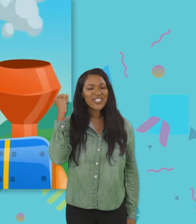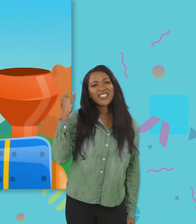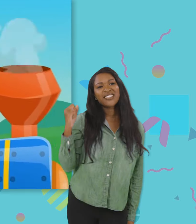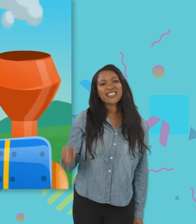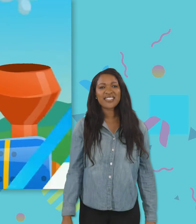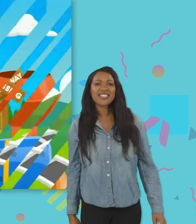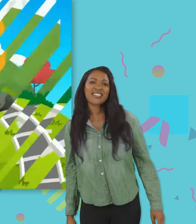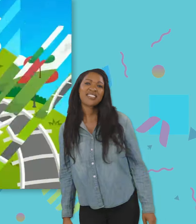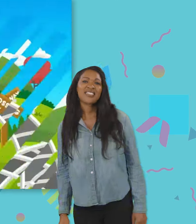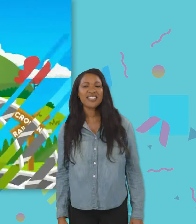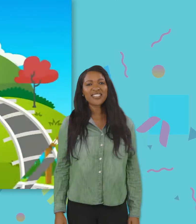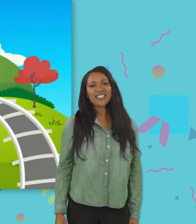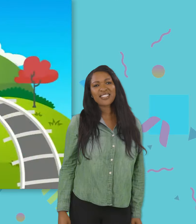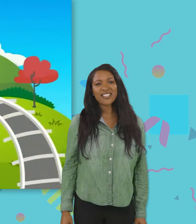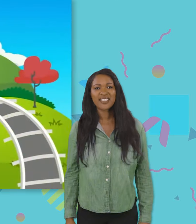choo-choo.